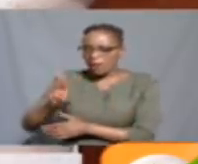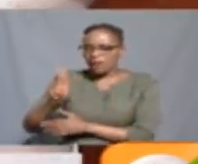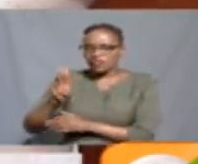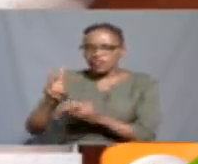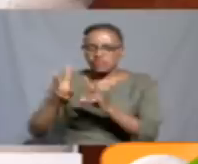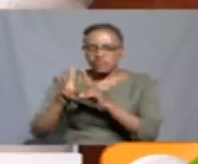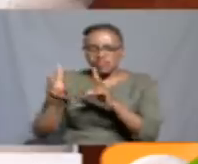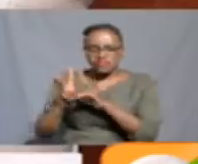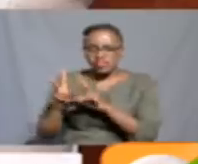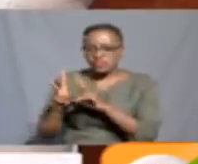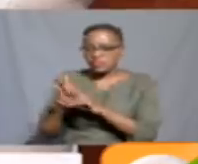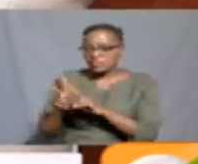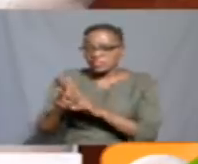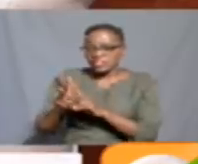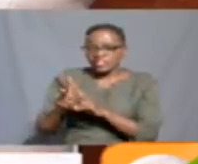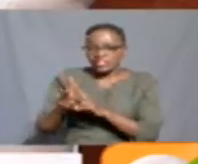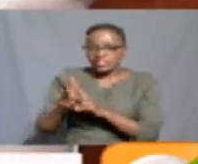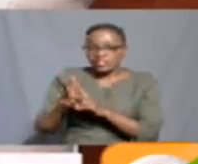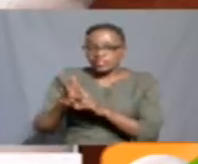very insightful.